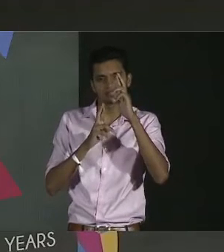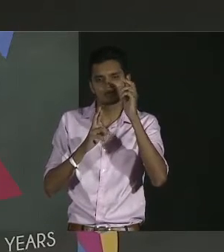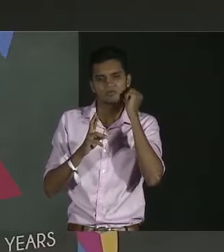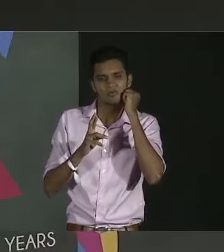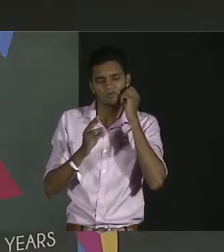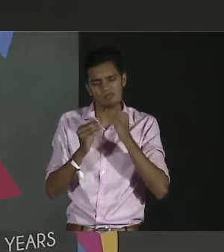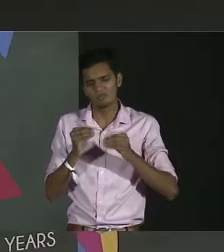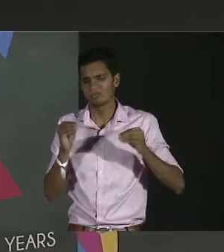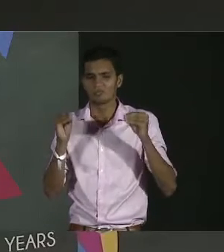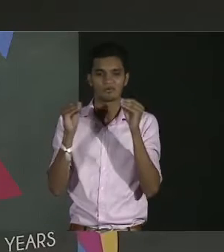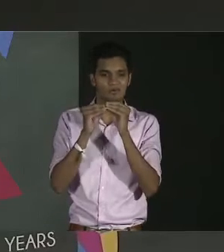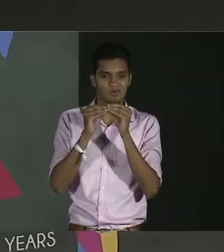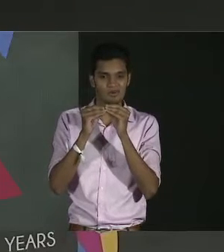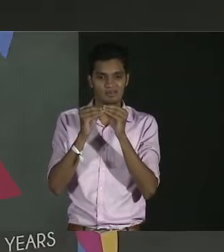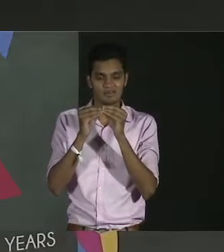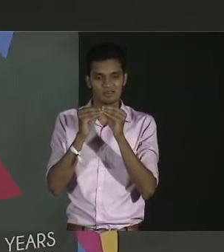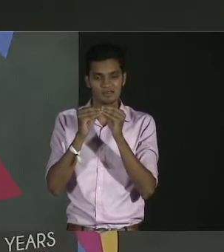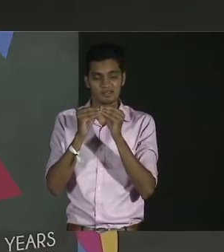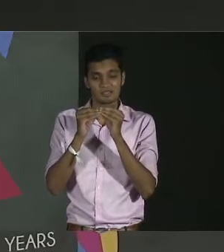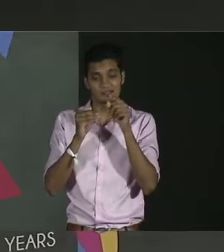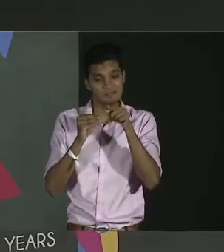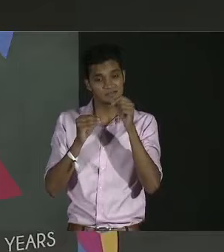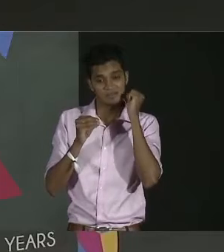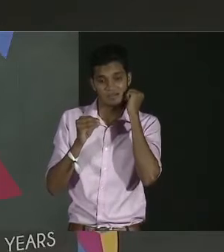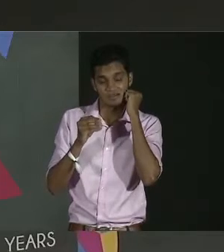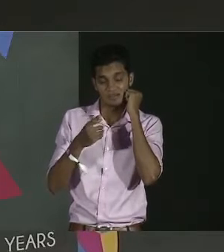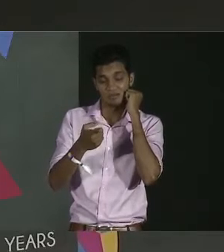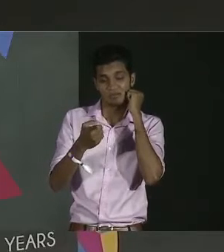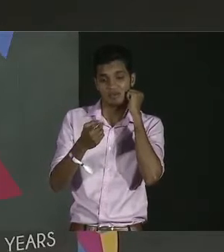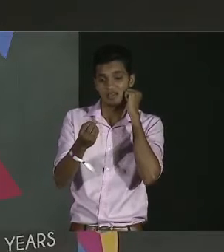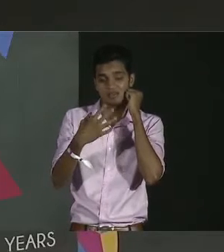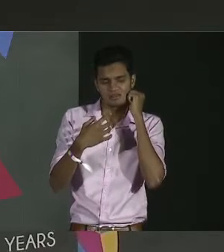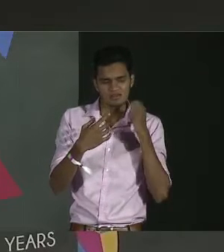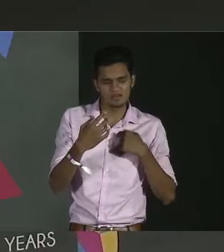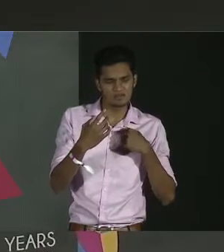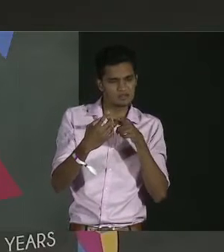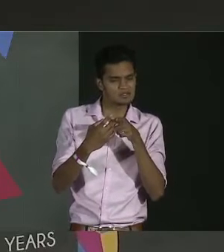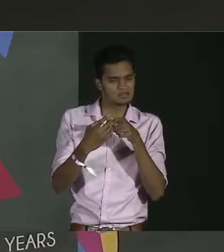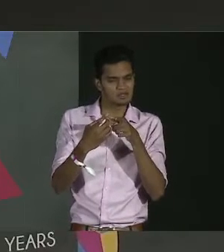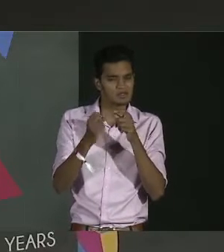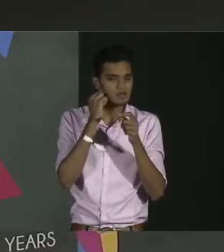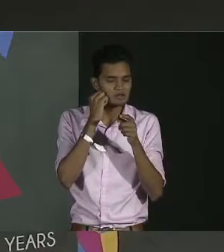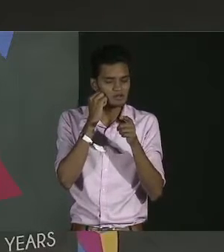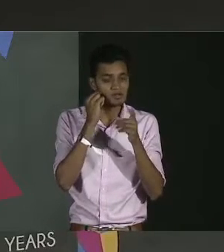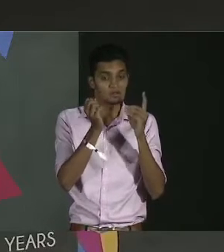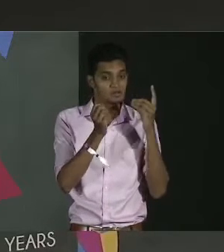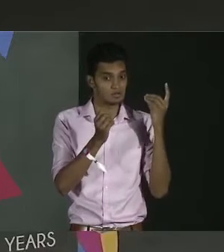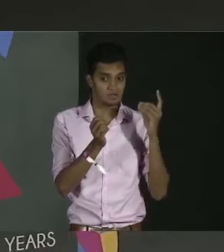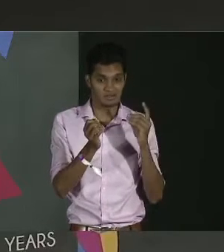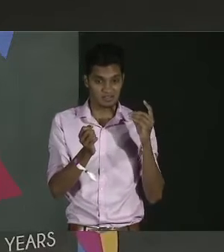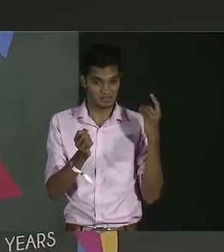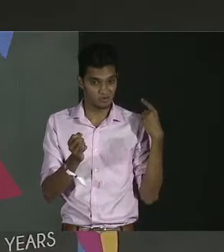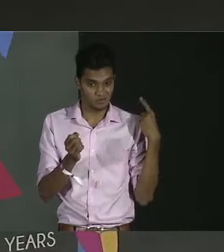What gave me a deep respect for her strength is what she told me. She said, when the doctors told her that I